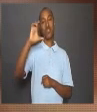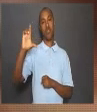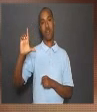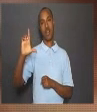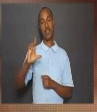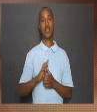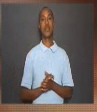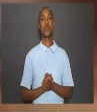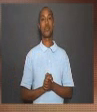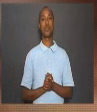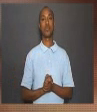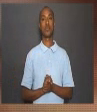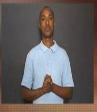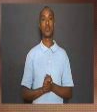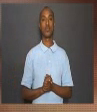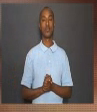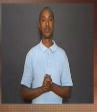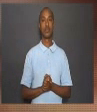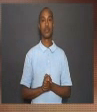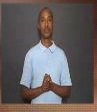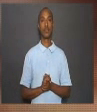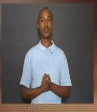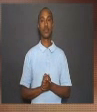hydrogen chloride.